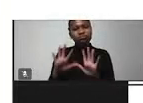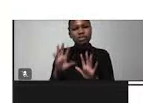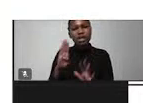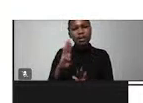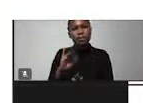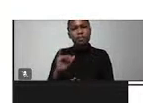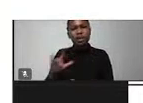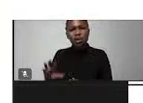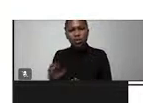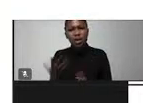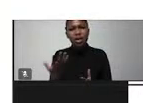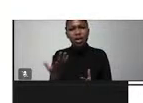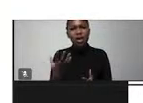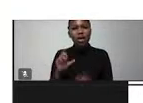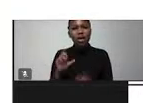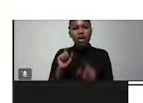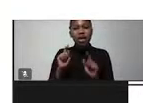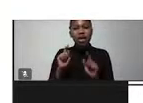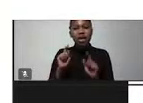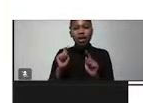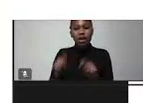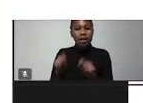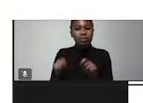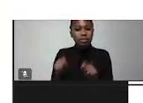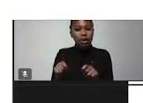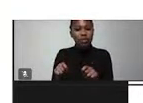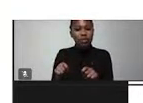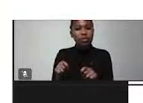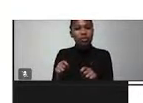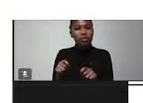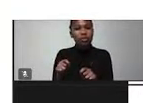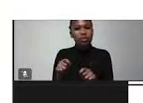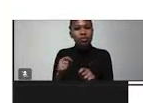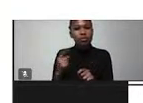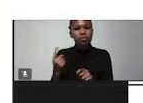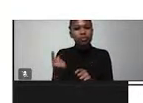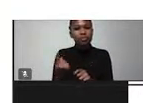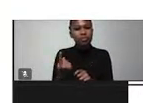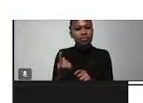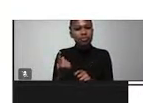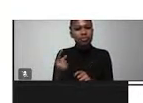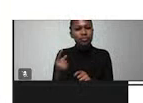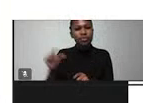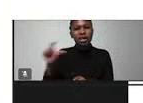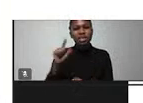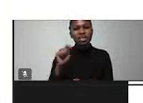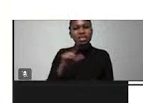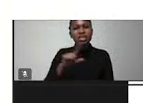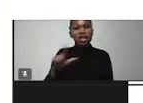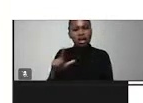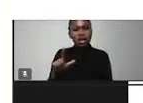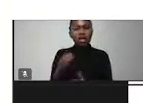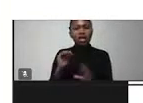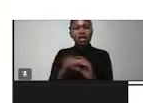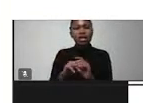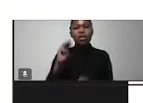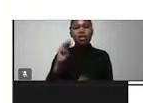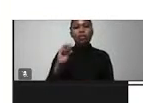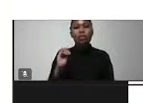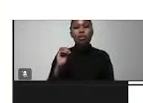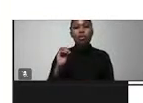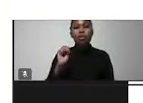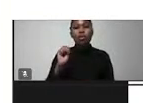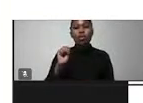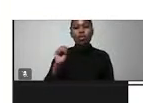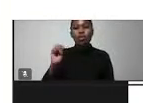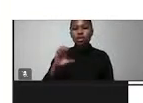refinery in Cape Town and the country's only gas to liquid GTL refinery in Mossel Bay are the main facilities